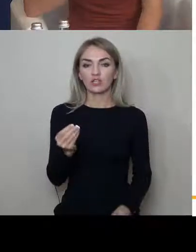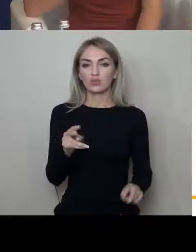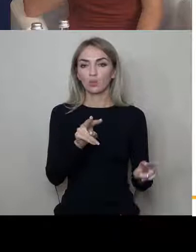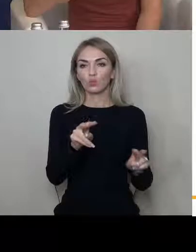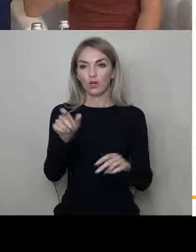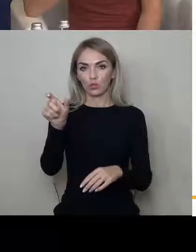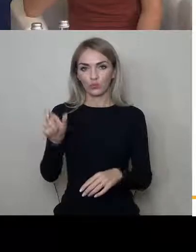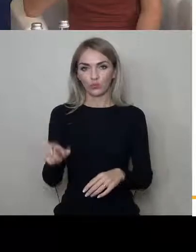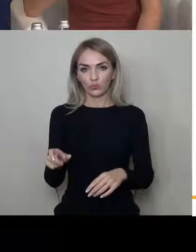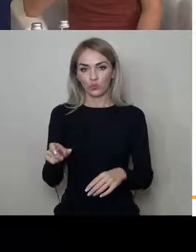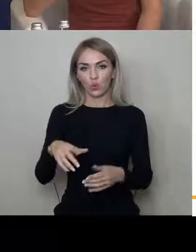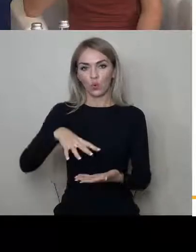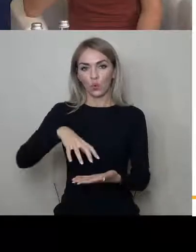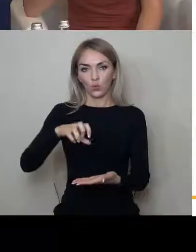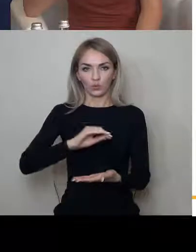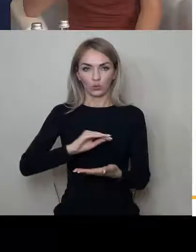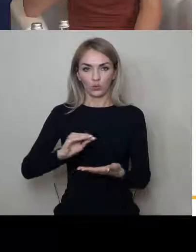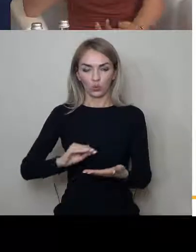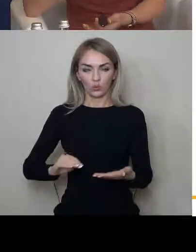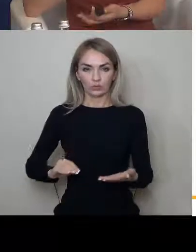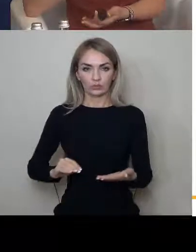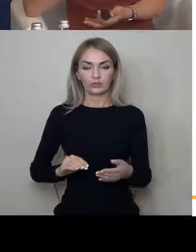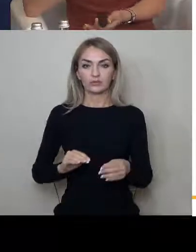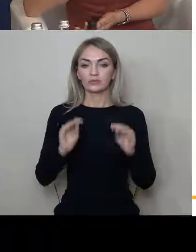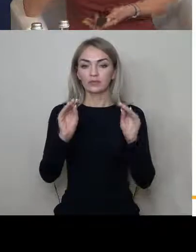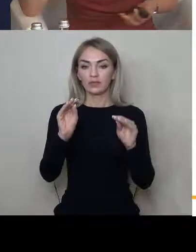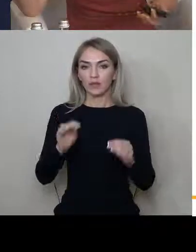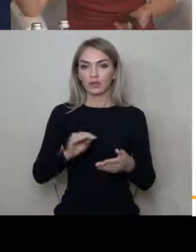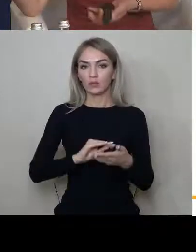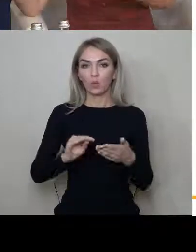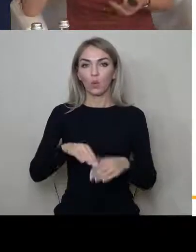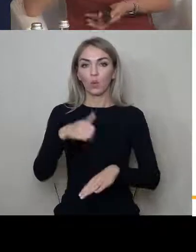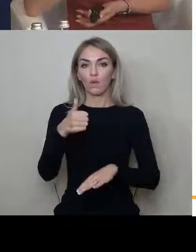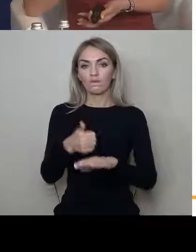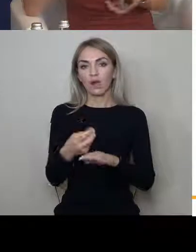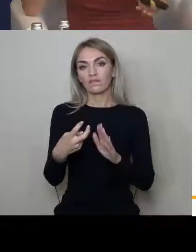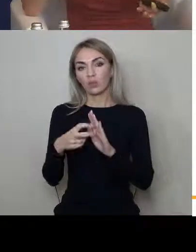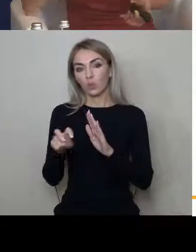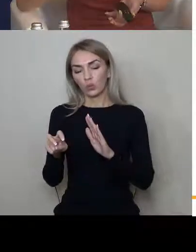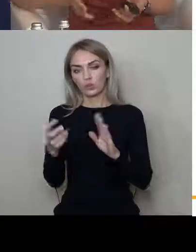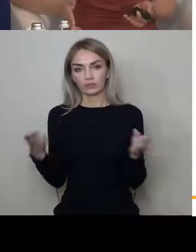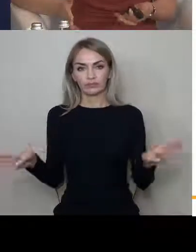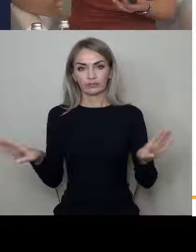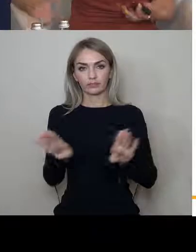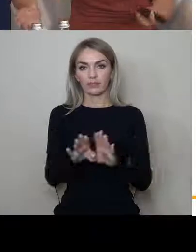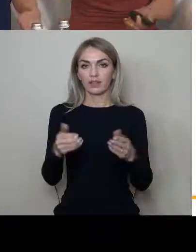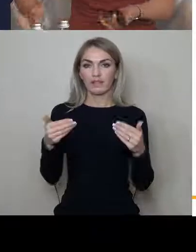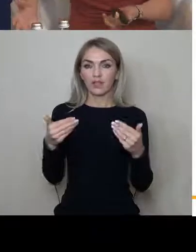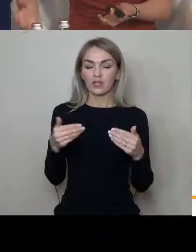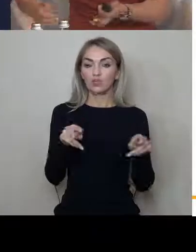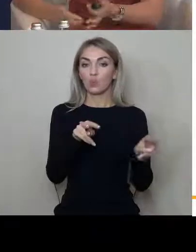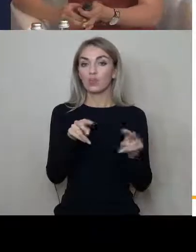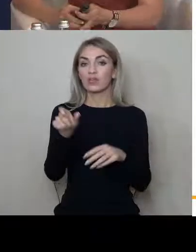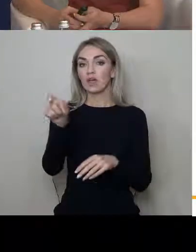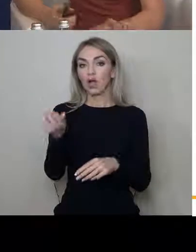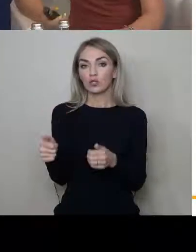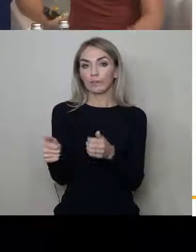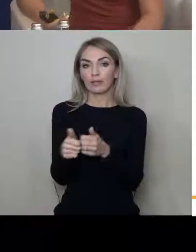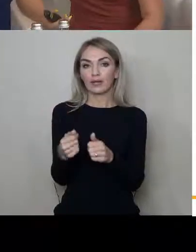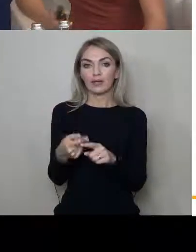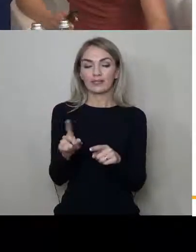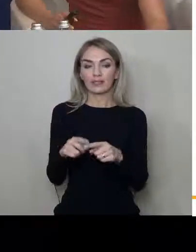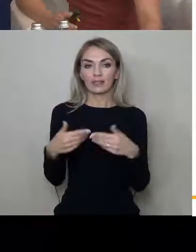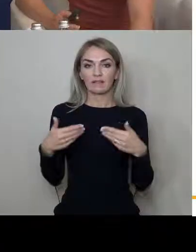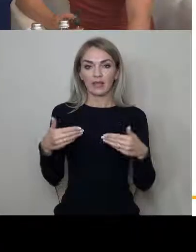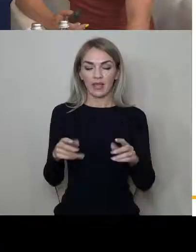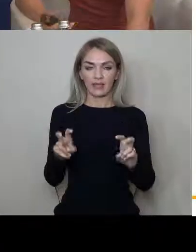that would be an issue when the observer is not given the copy of the protocol. So if that's the representative of the NGO